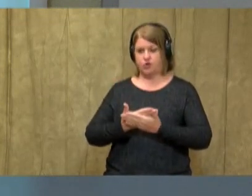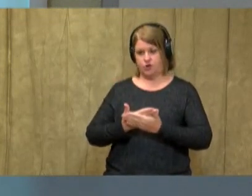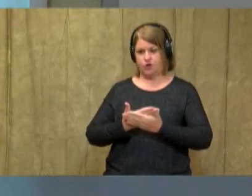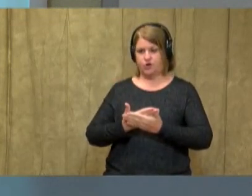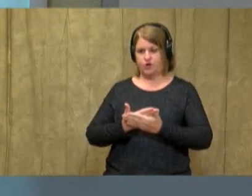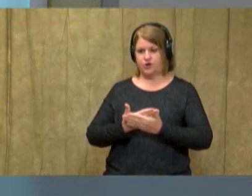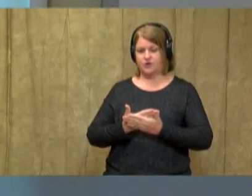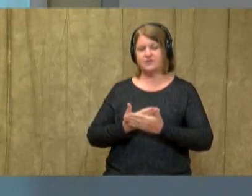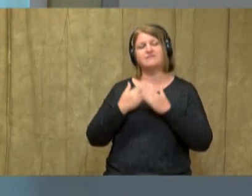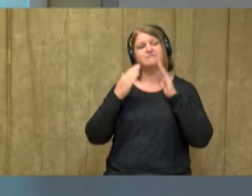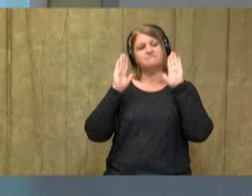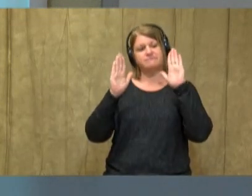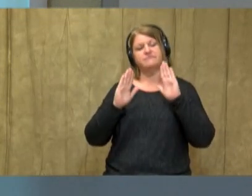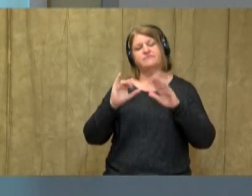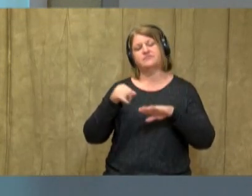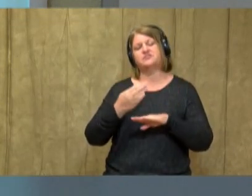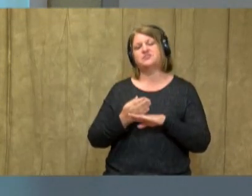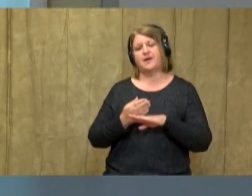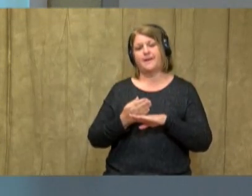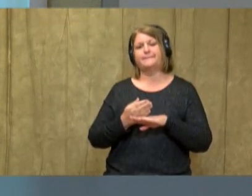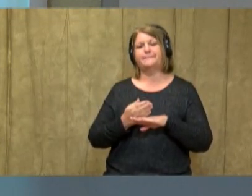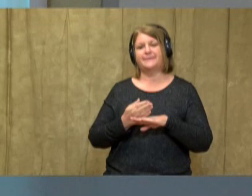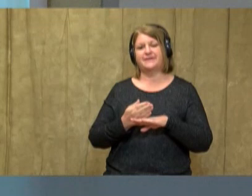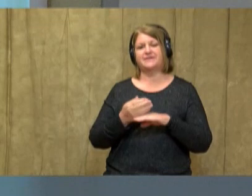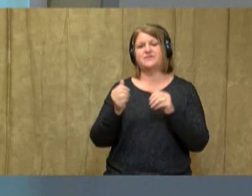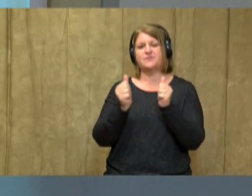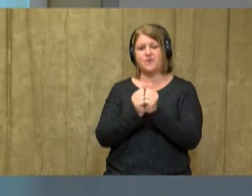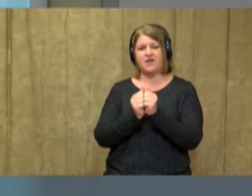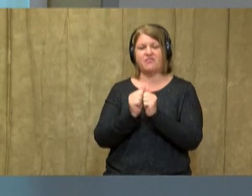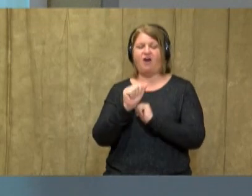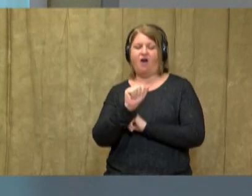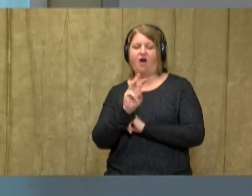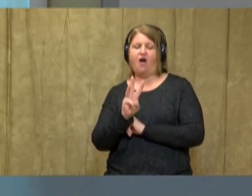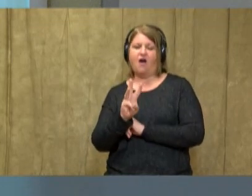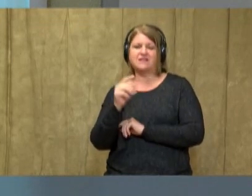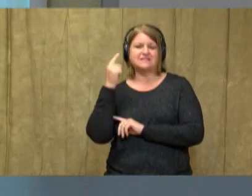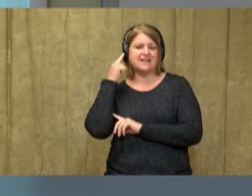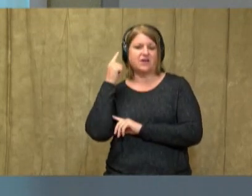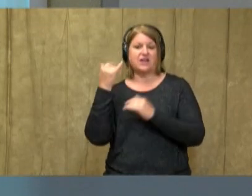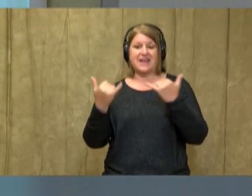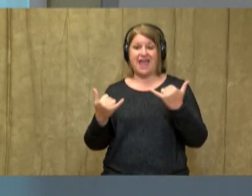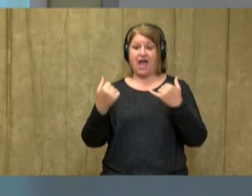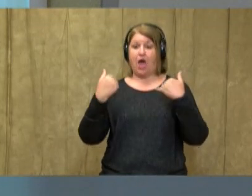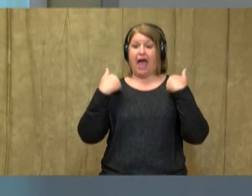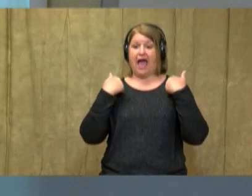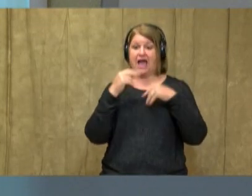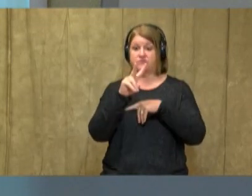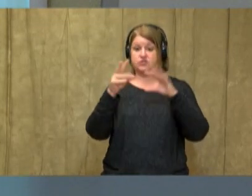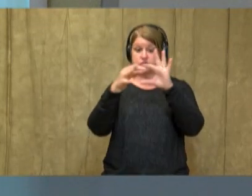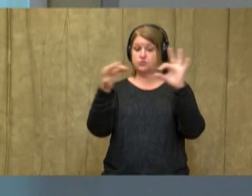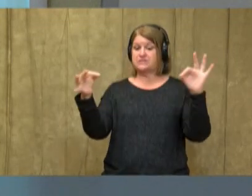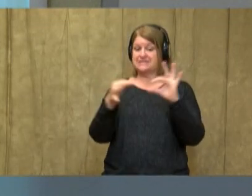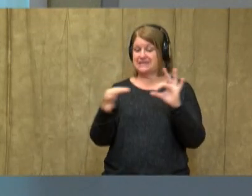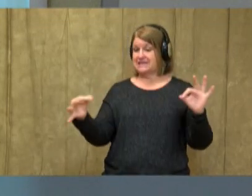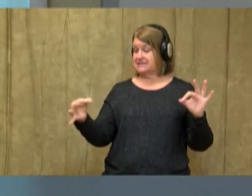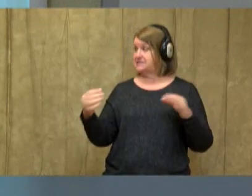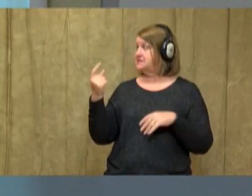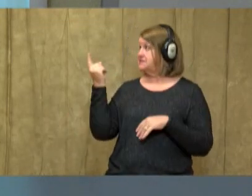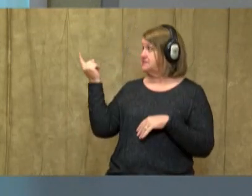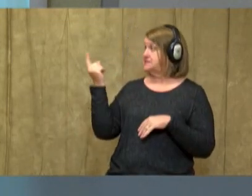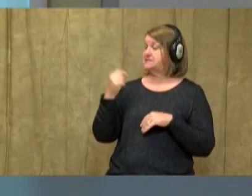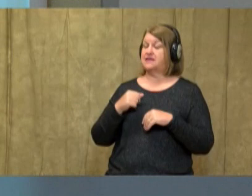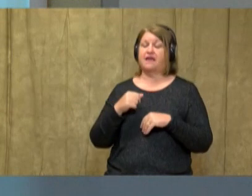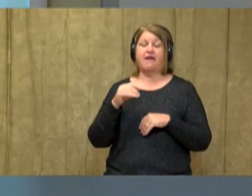daughter. Great job writing with the sound. Now, I have two sentences here. I want you to look at the sentence